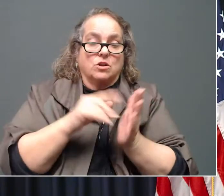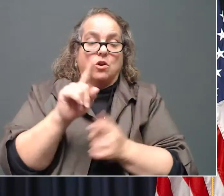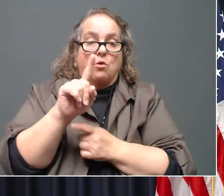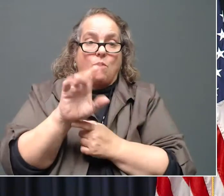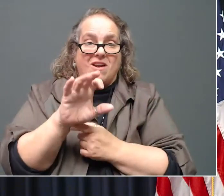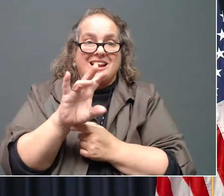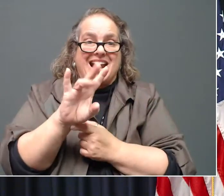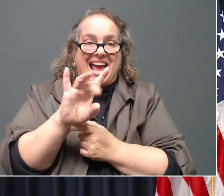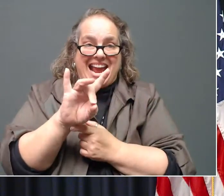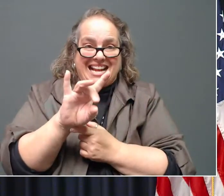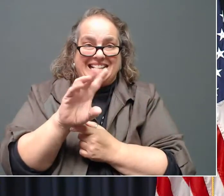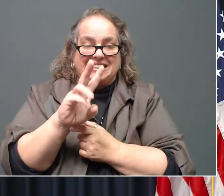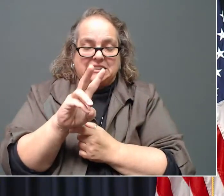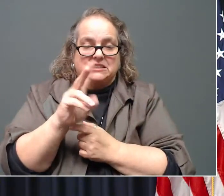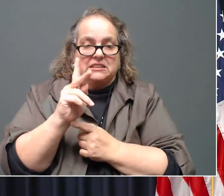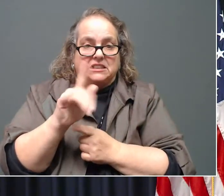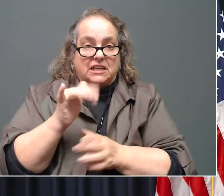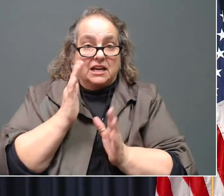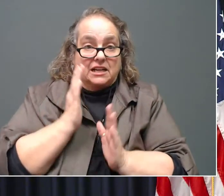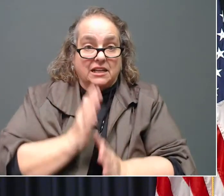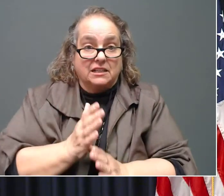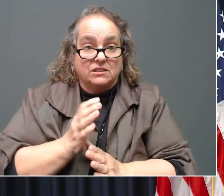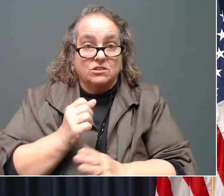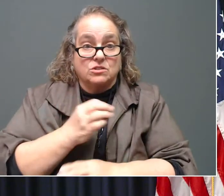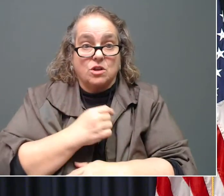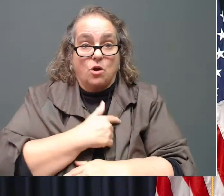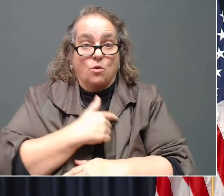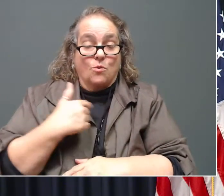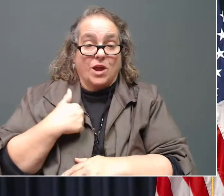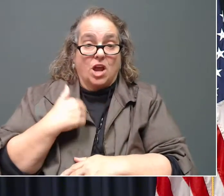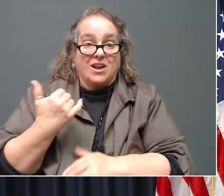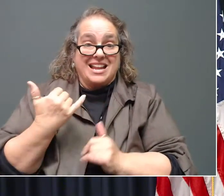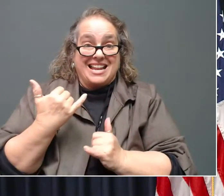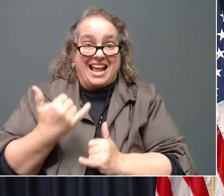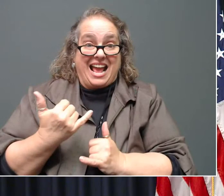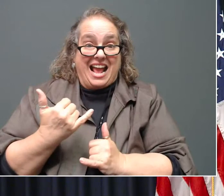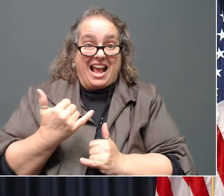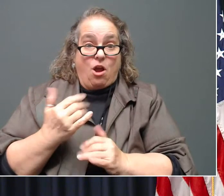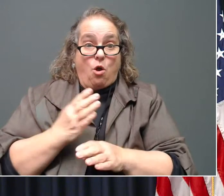17,186 Kentuckians. So we are now over